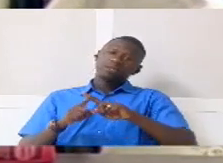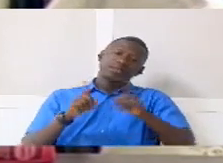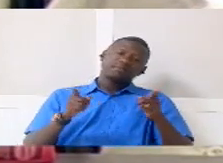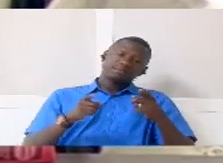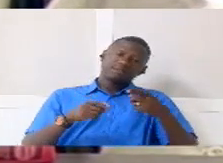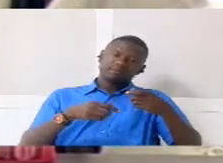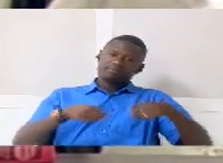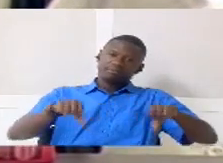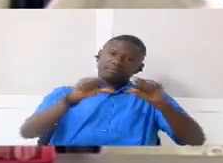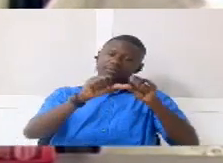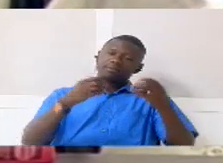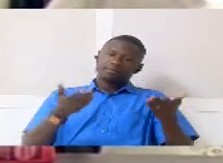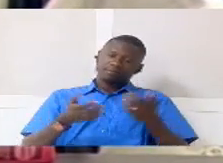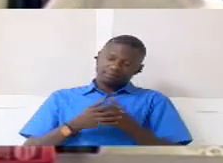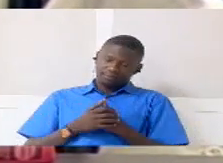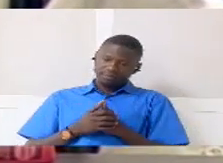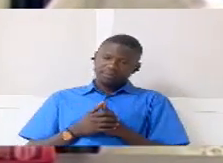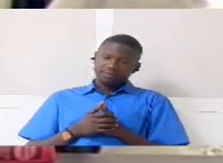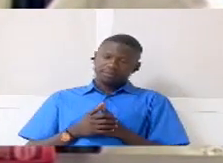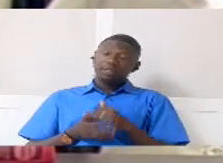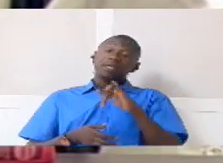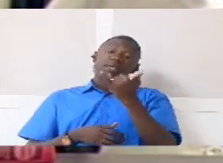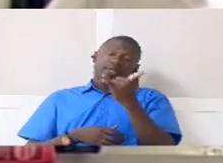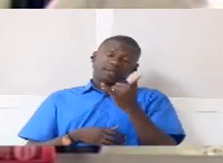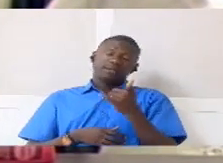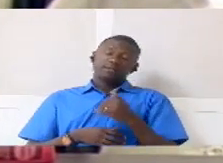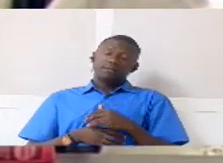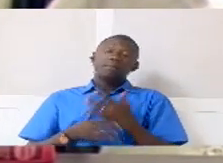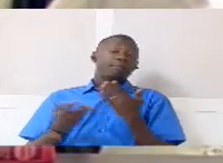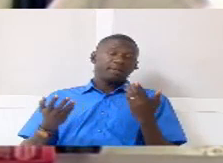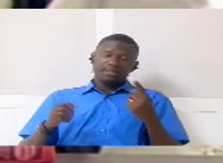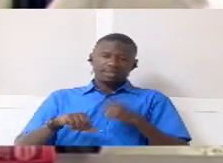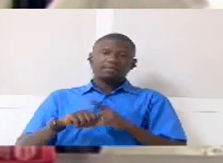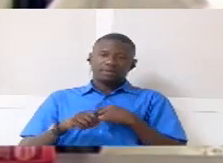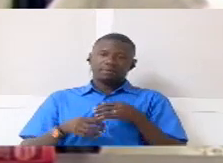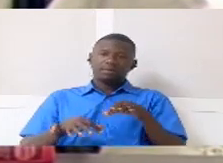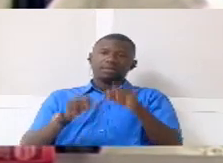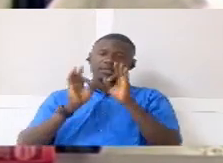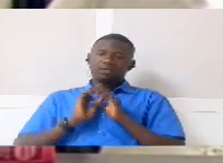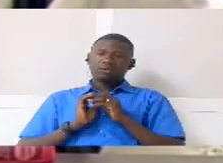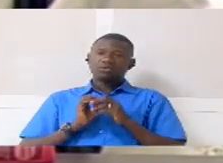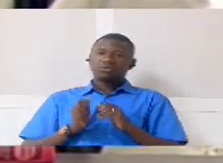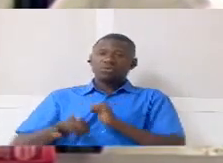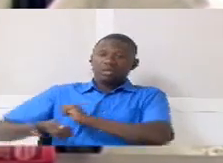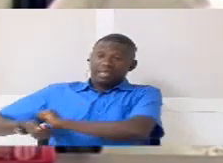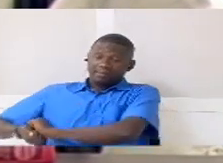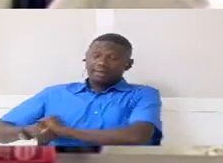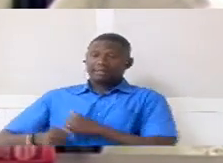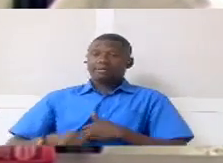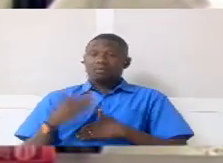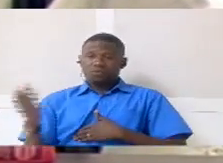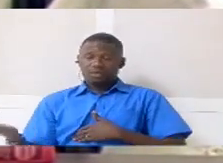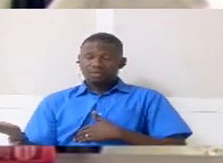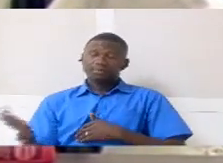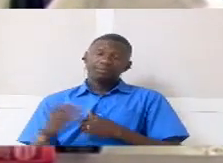ha jamal ika wol sambari man le. Yes, mostly they were taken to the remand wing and others goludung dol